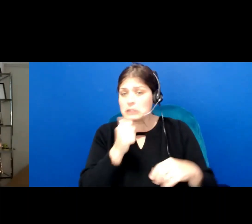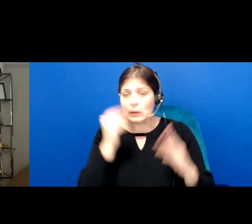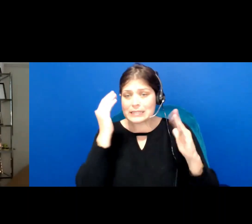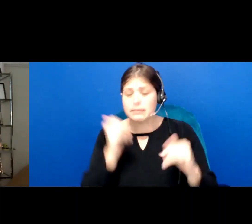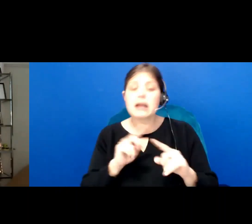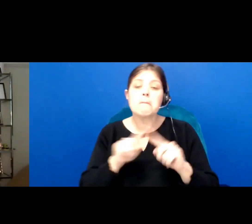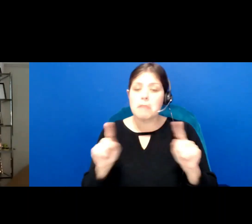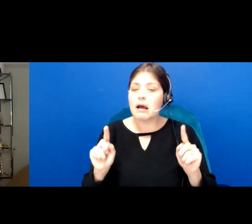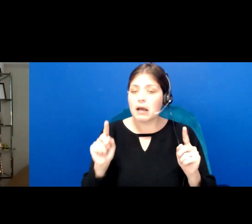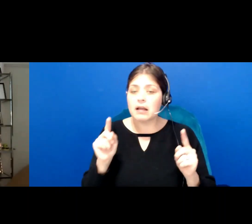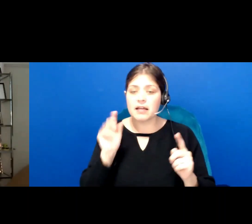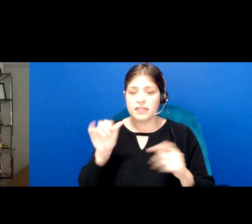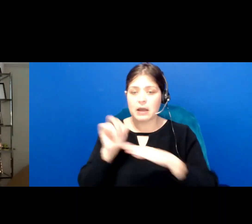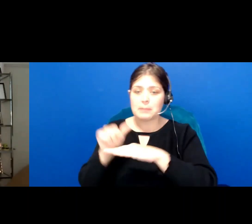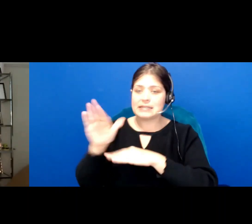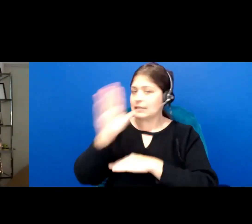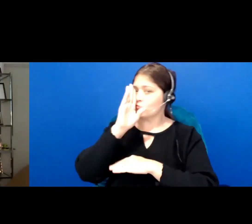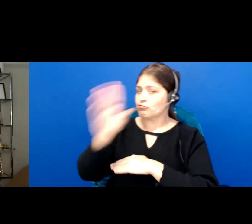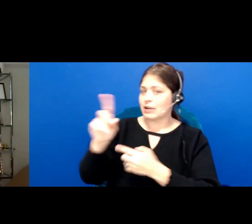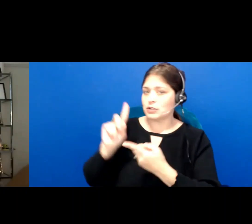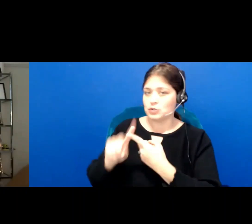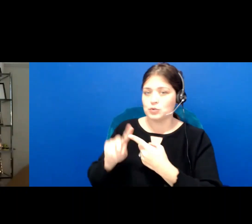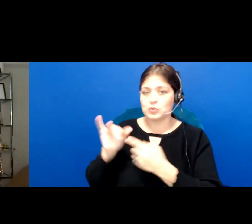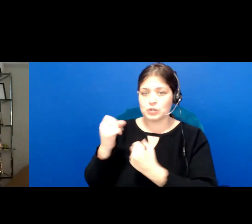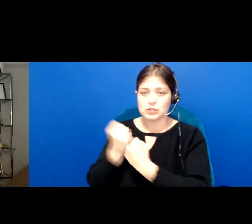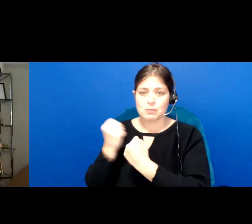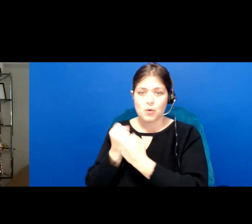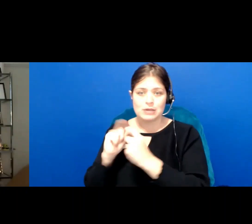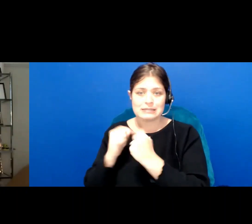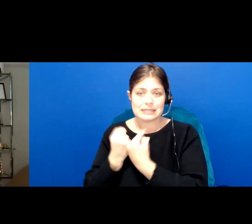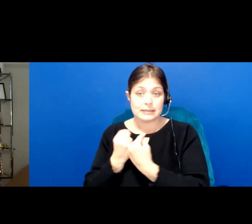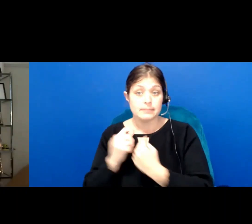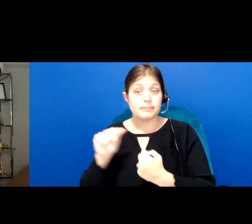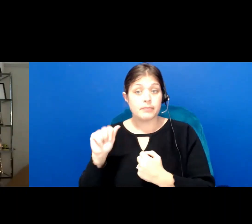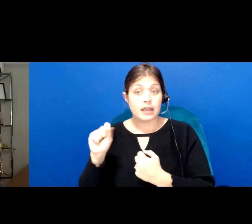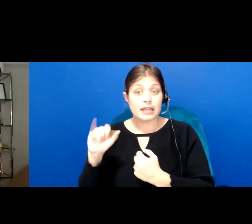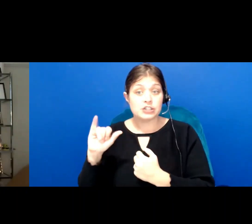to the Scarrett support team. Asia?